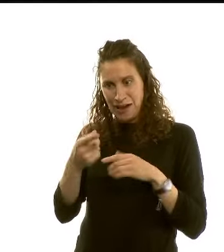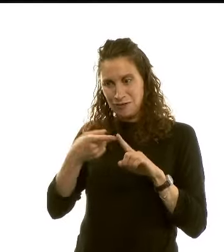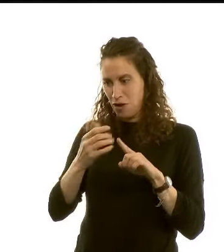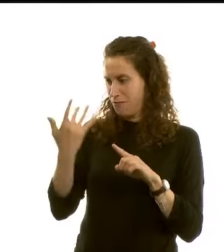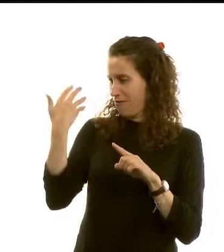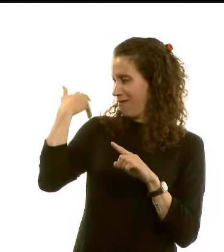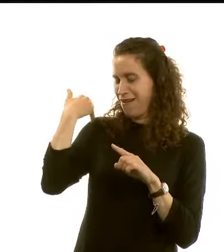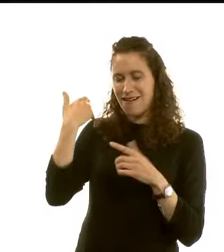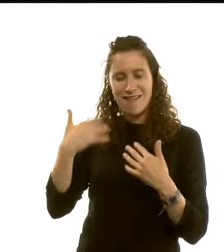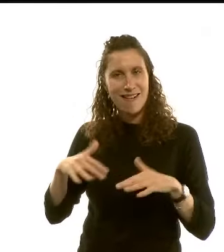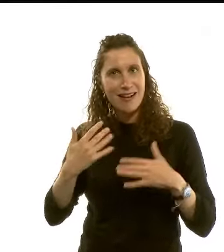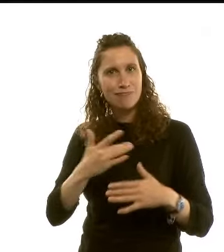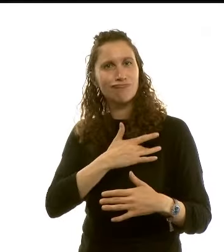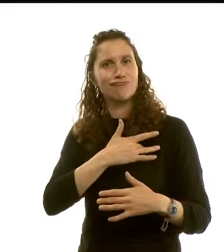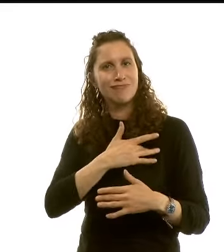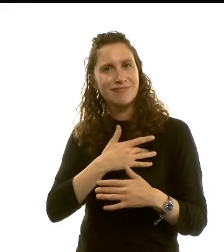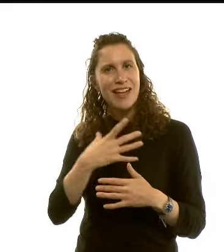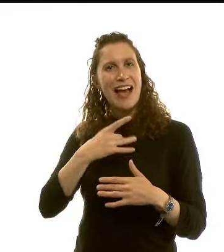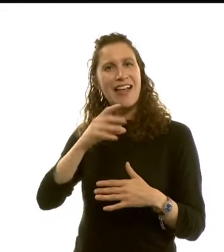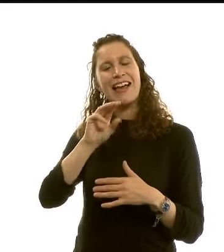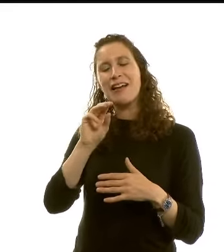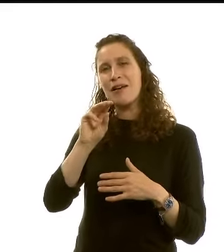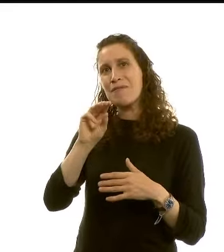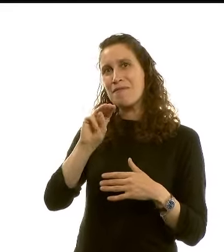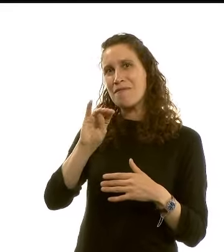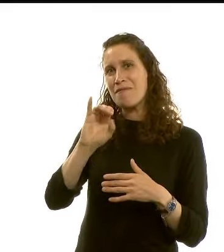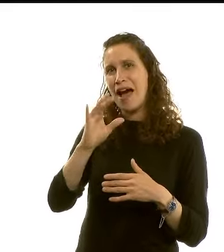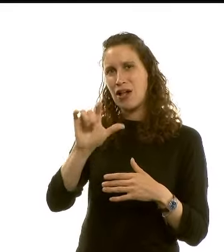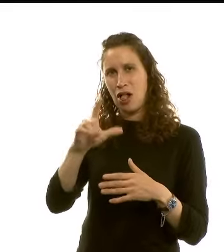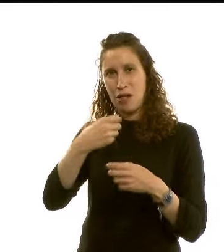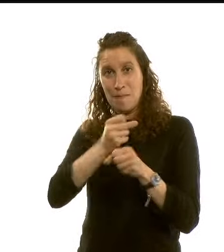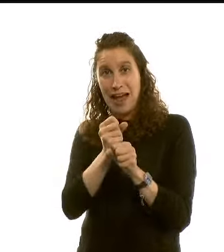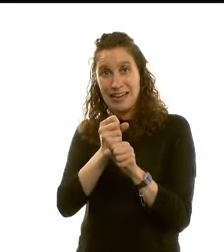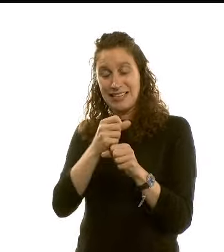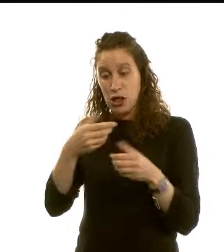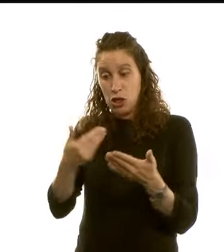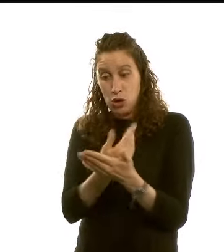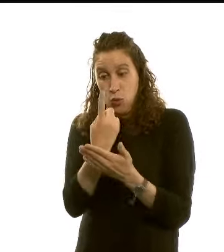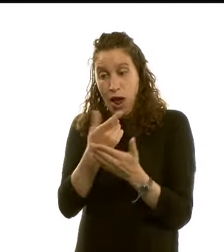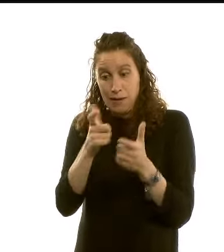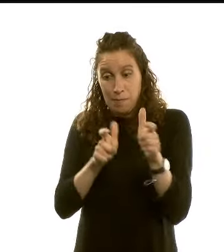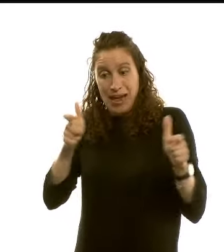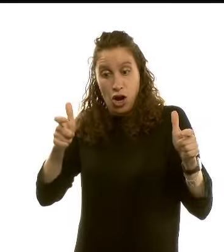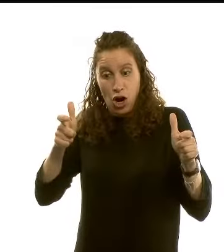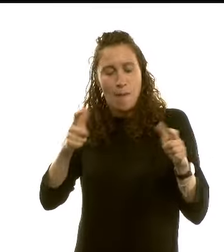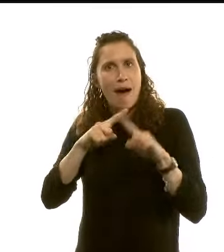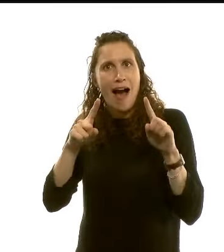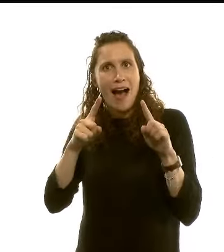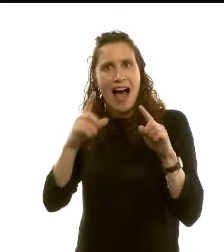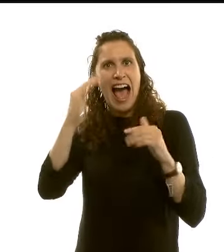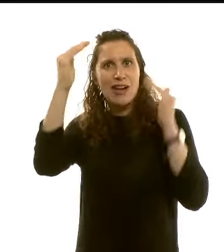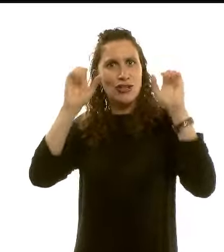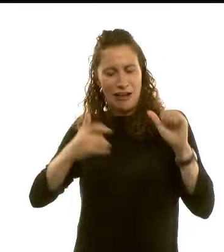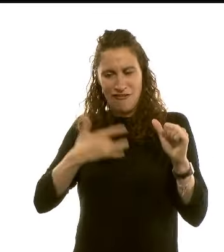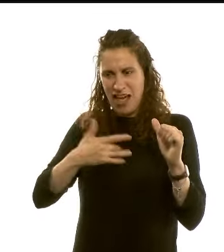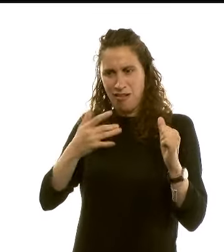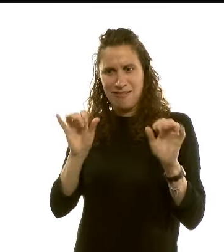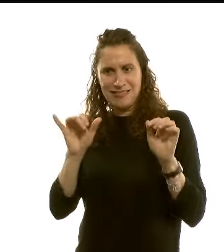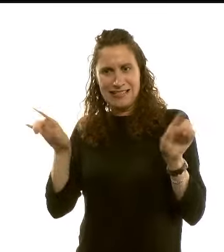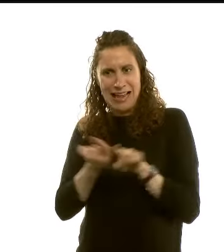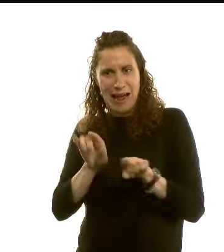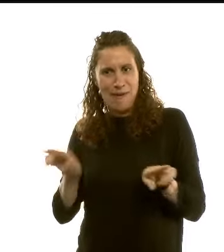and I love that Michael made the new set bigger so adults would feel like a kid again when they hold it in their larger hands. And guess what? Michael